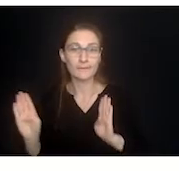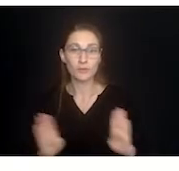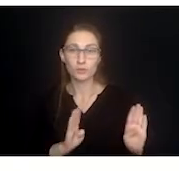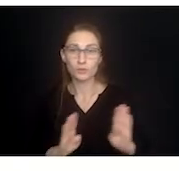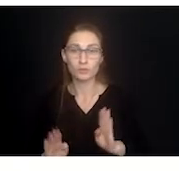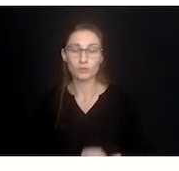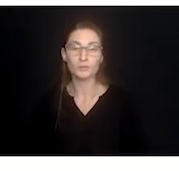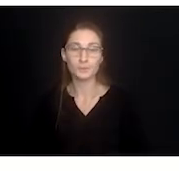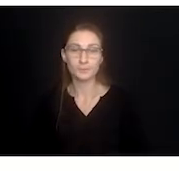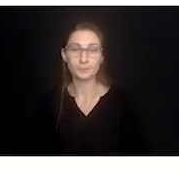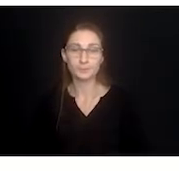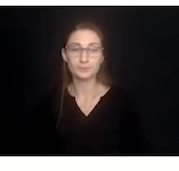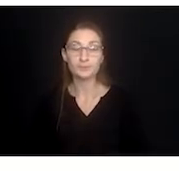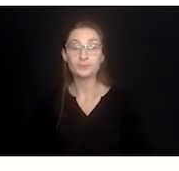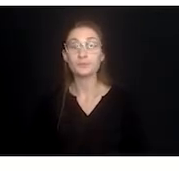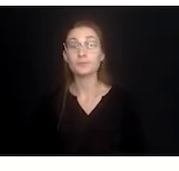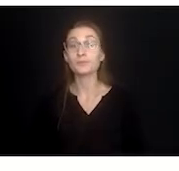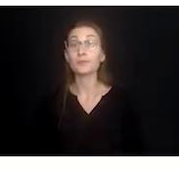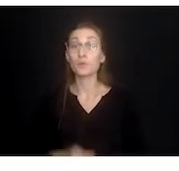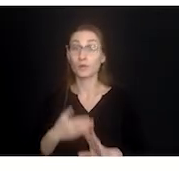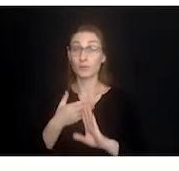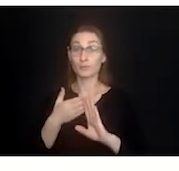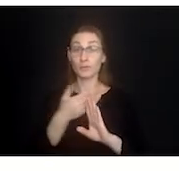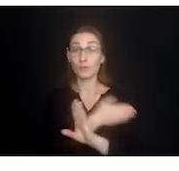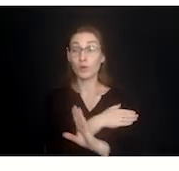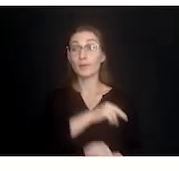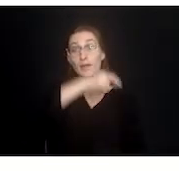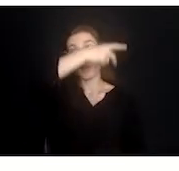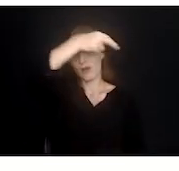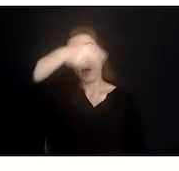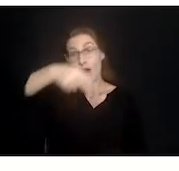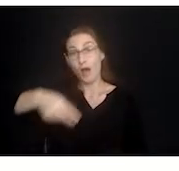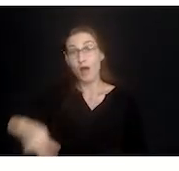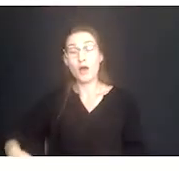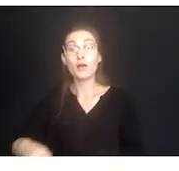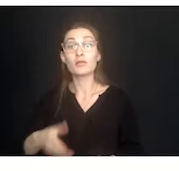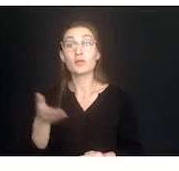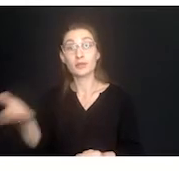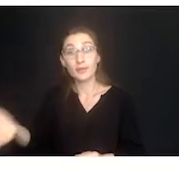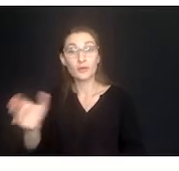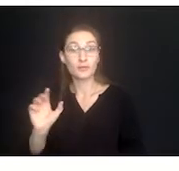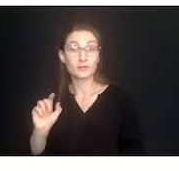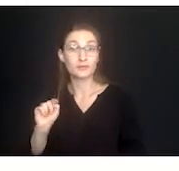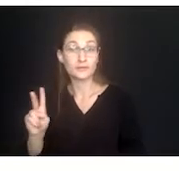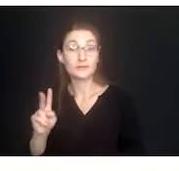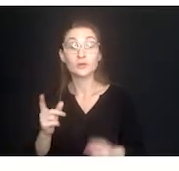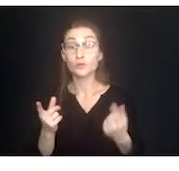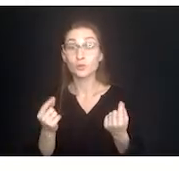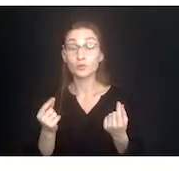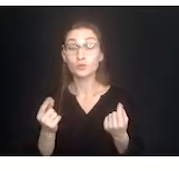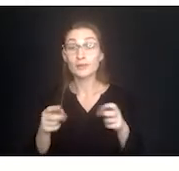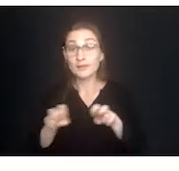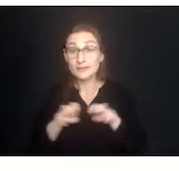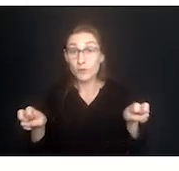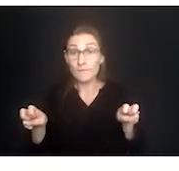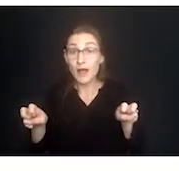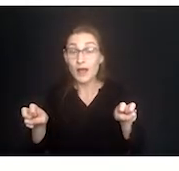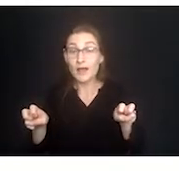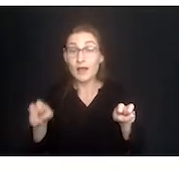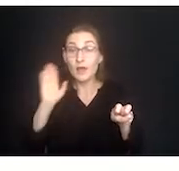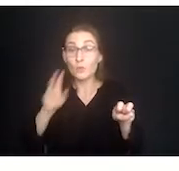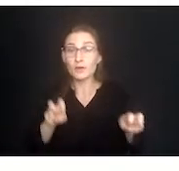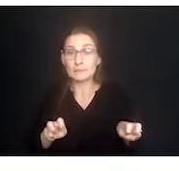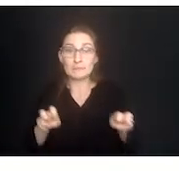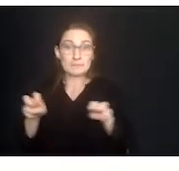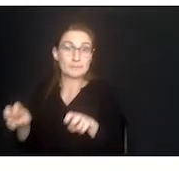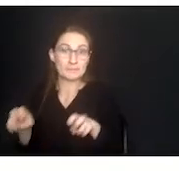became his responsive communication behavior. So before bringing him downstairs in the morning, I would already have moved the sofa a